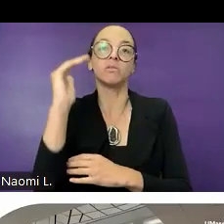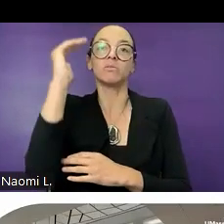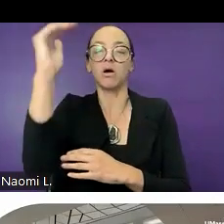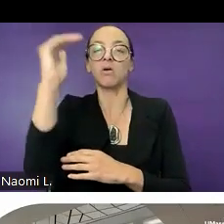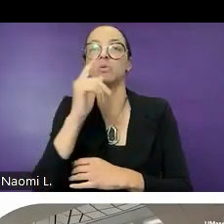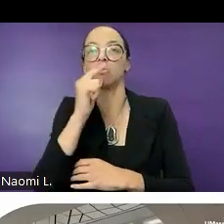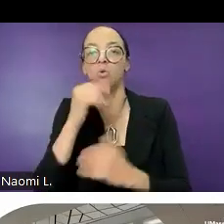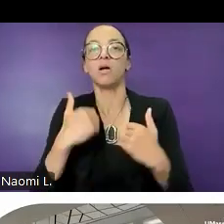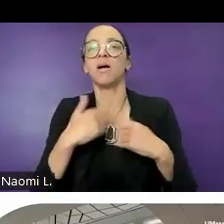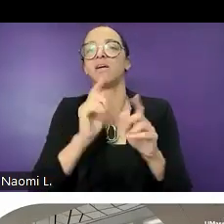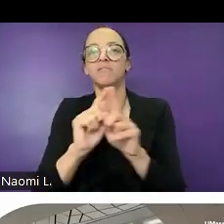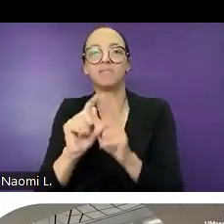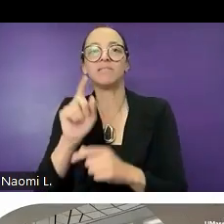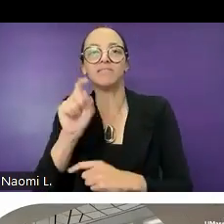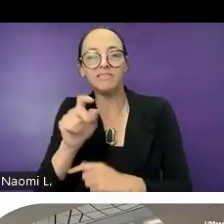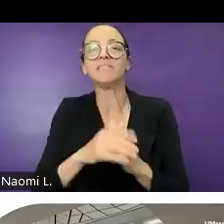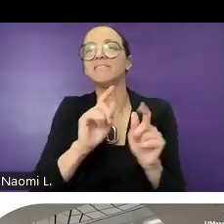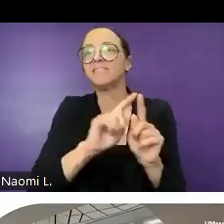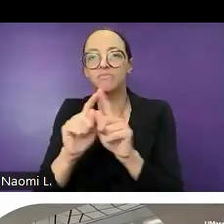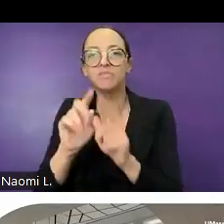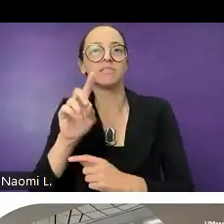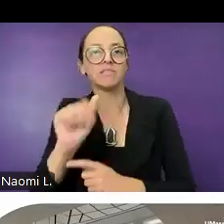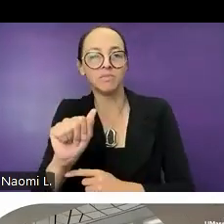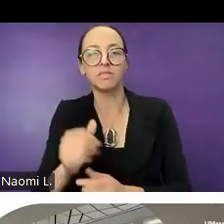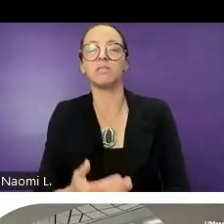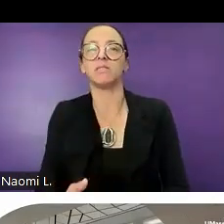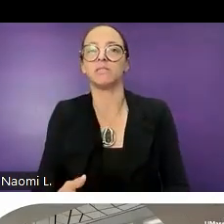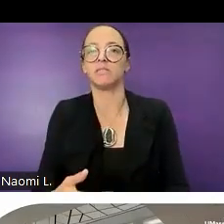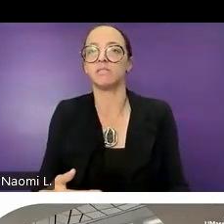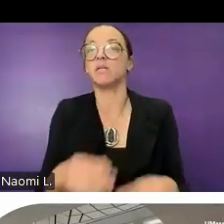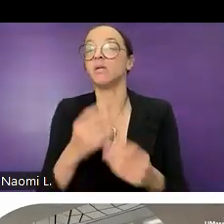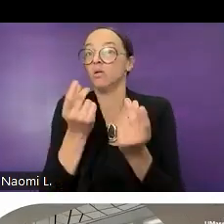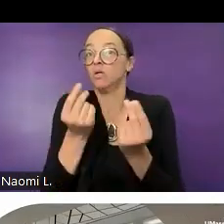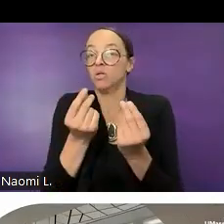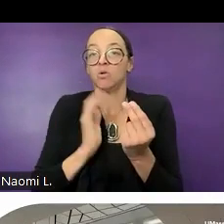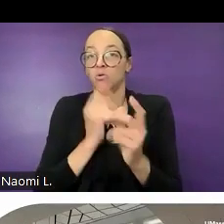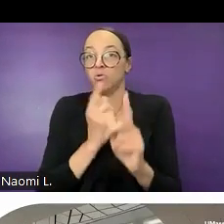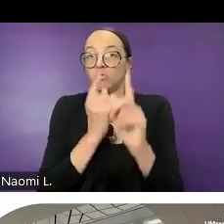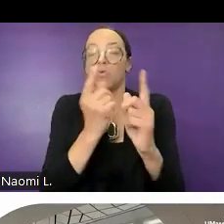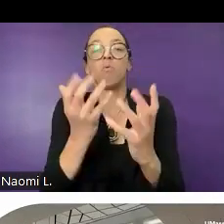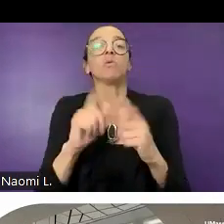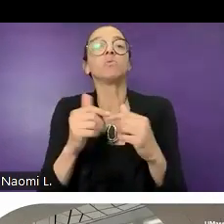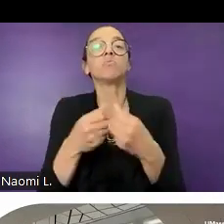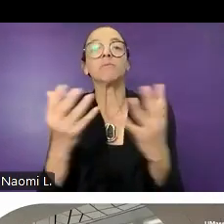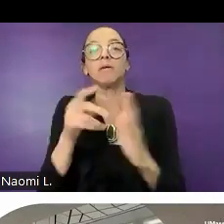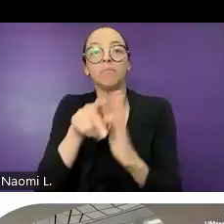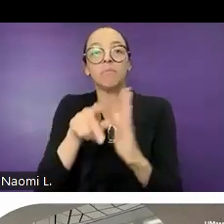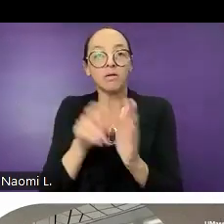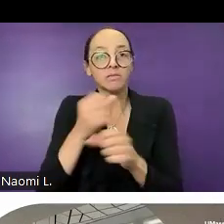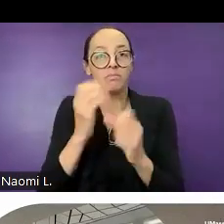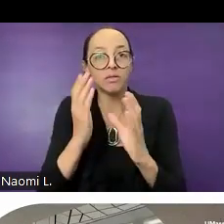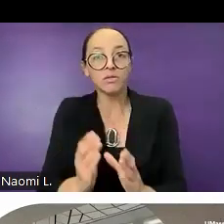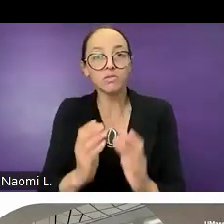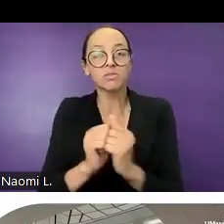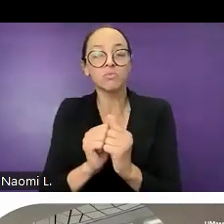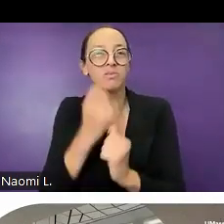middle category. That is, we want to provide policymakers with the latest information and empirical data